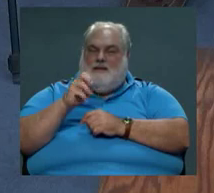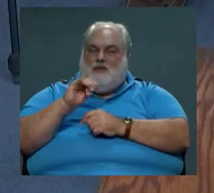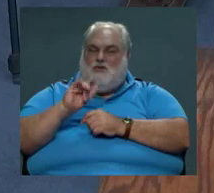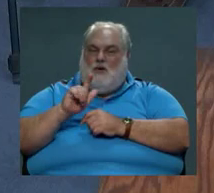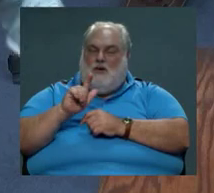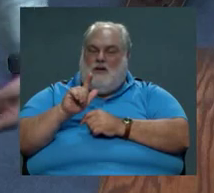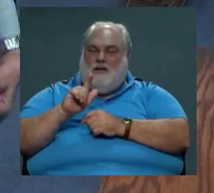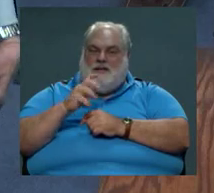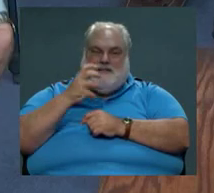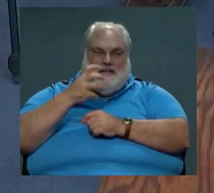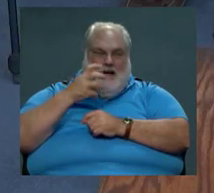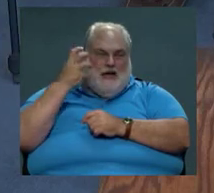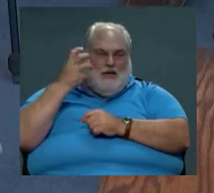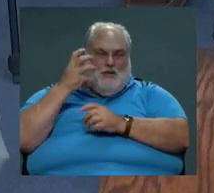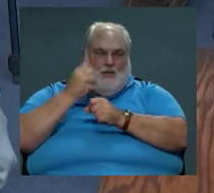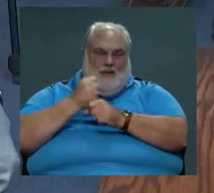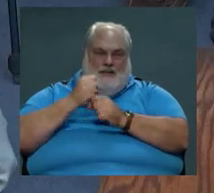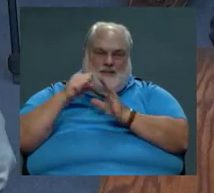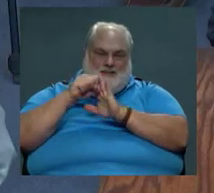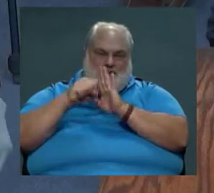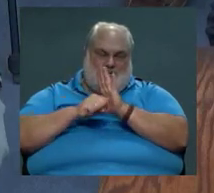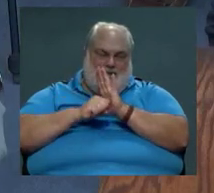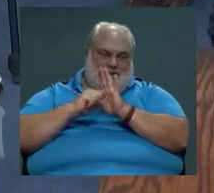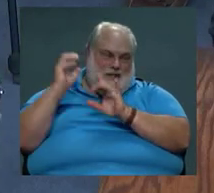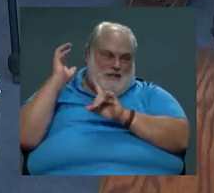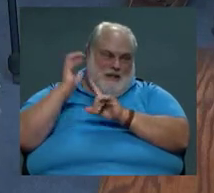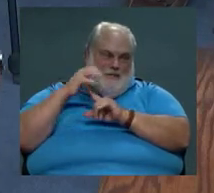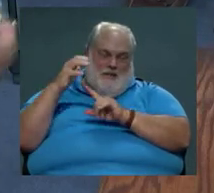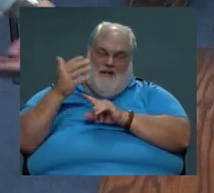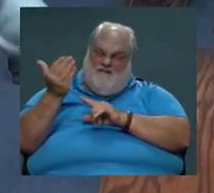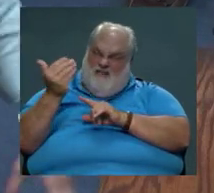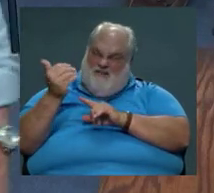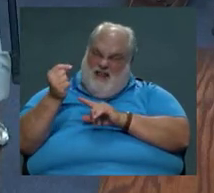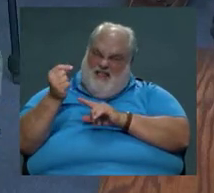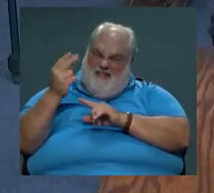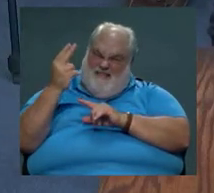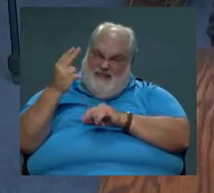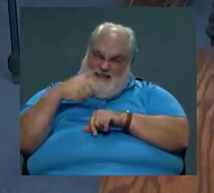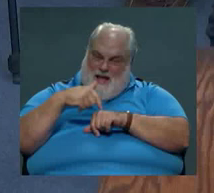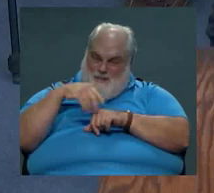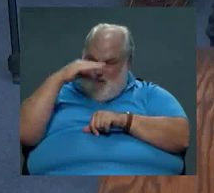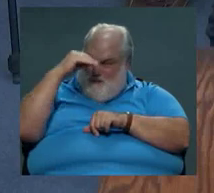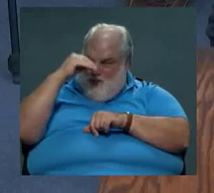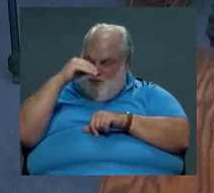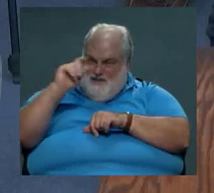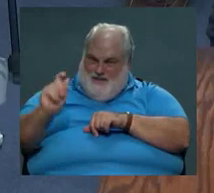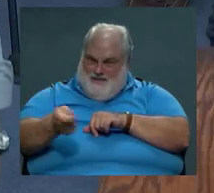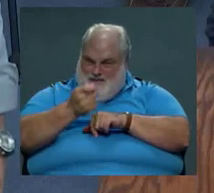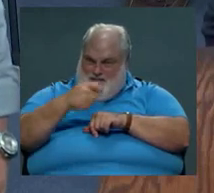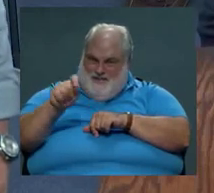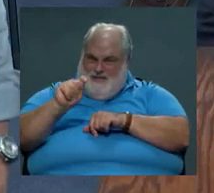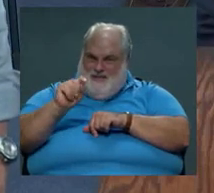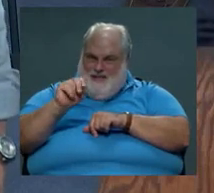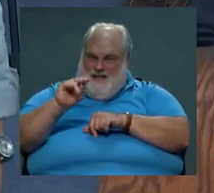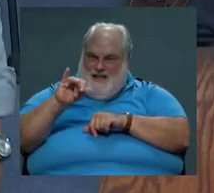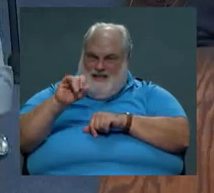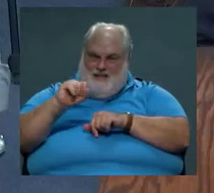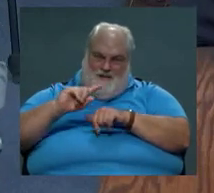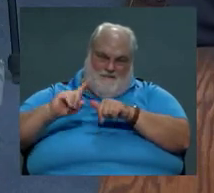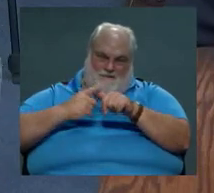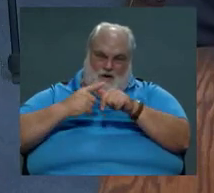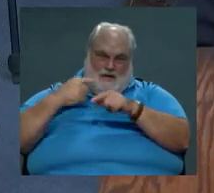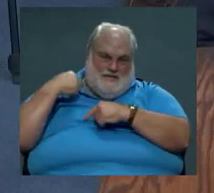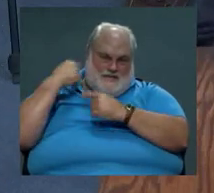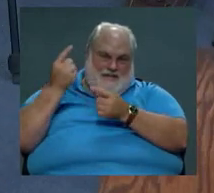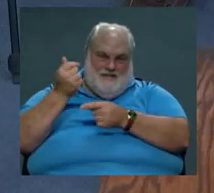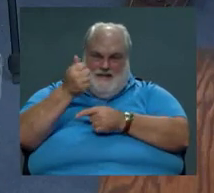State Championship, and this was their 15th state championship in boys tennis. It was the first since 1982,